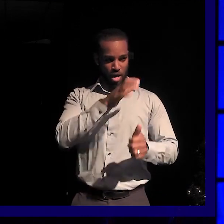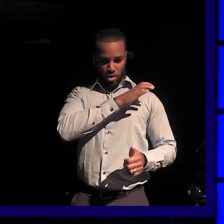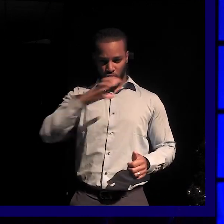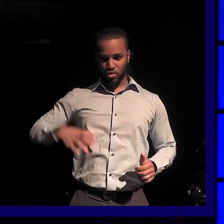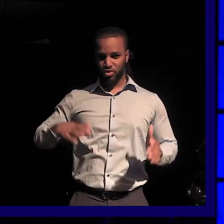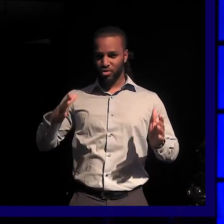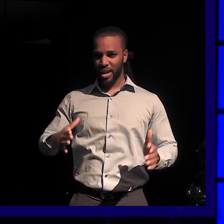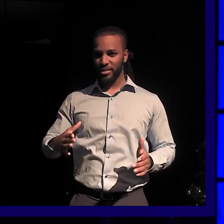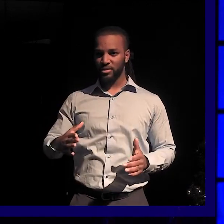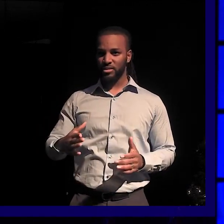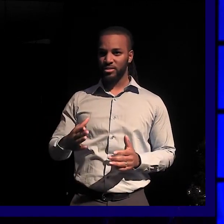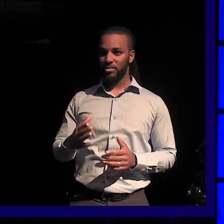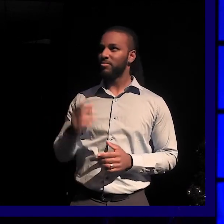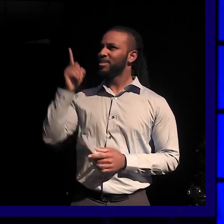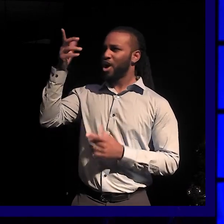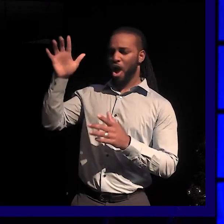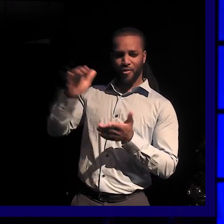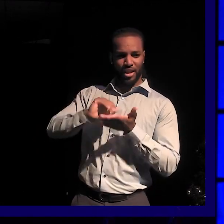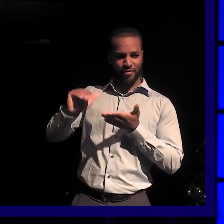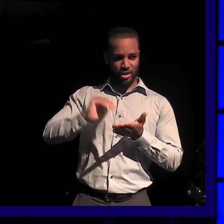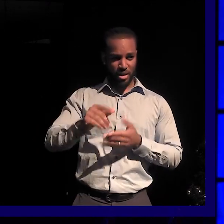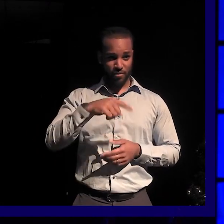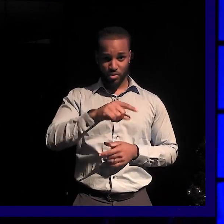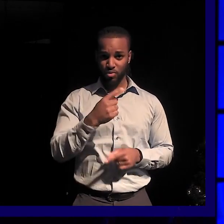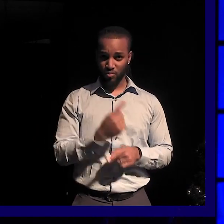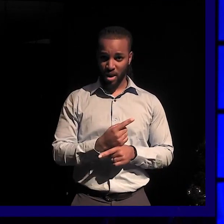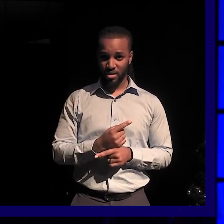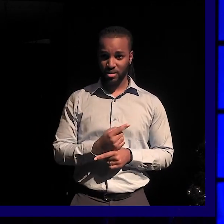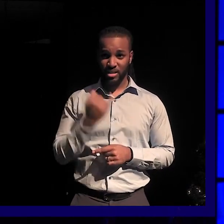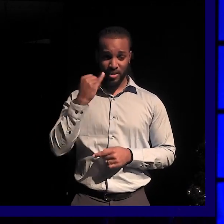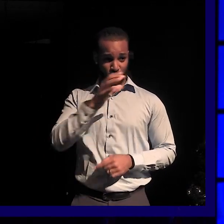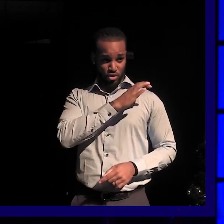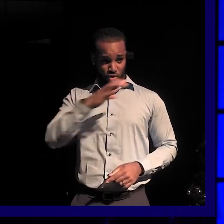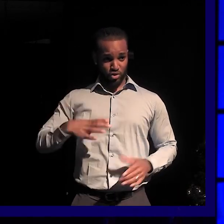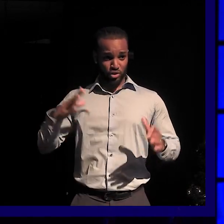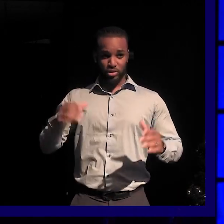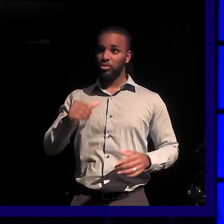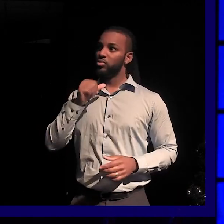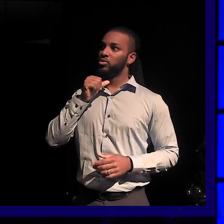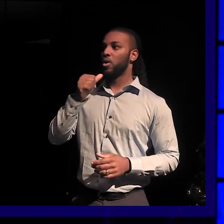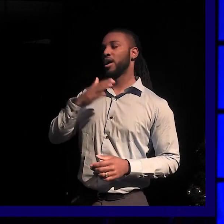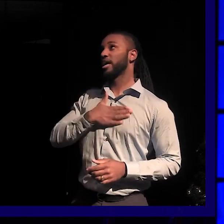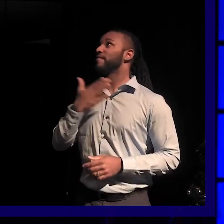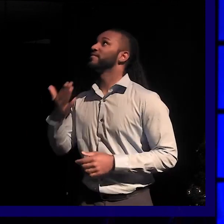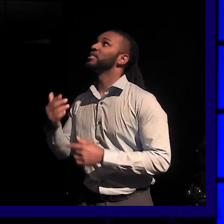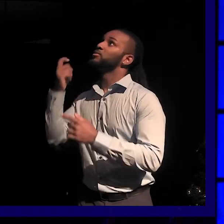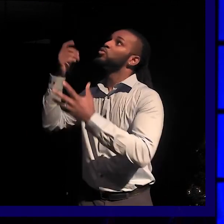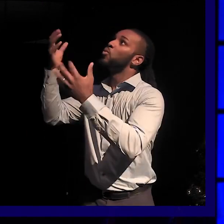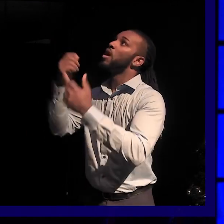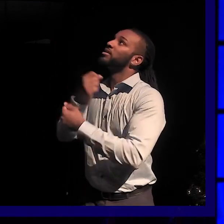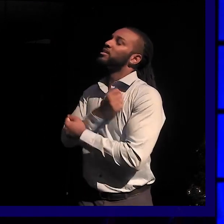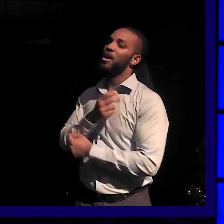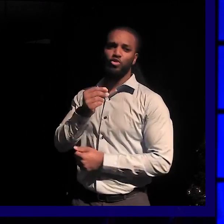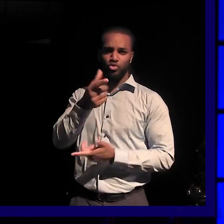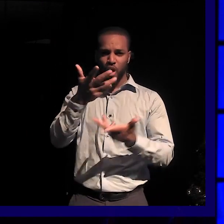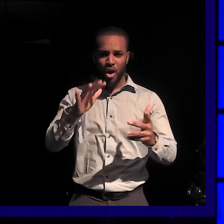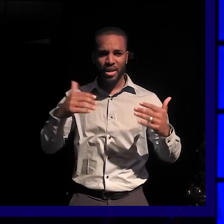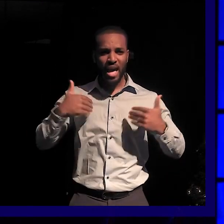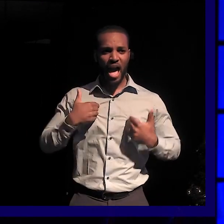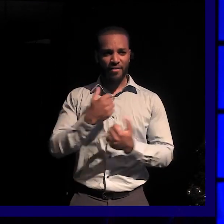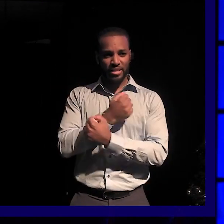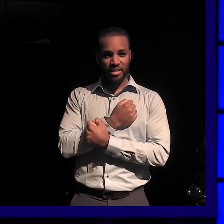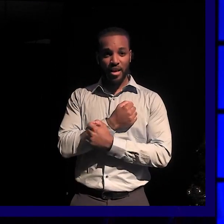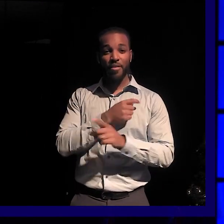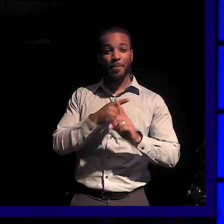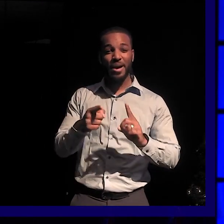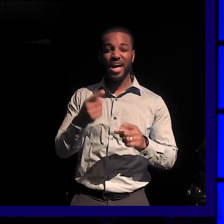your sin to get God to forgive you. You're already forgiven. If you're already a Christ follower, you don't confess to get His love. You already have His love. You confess that I